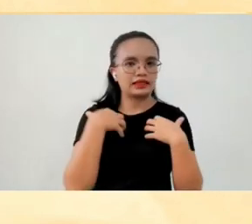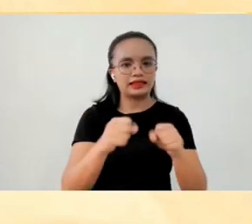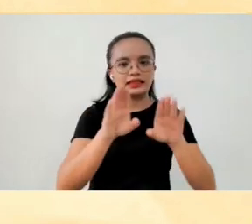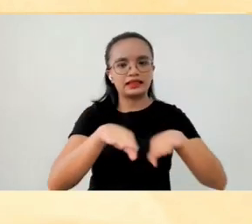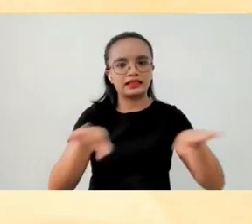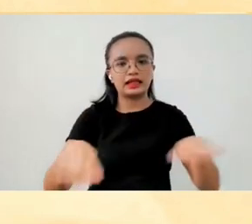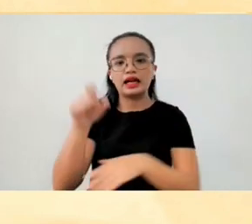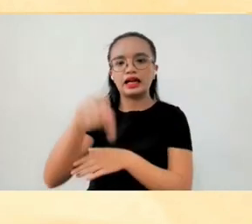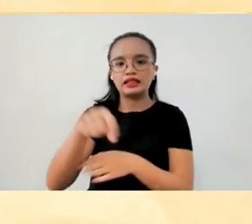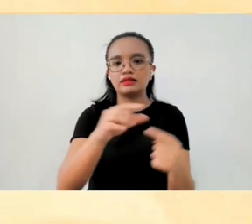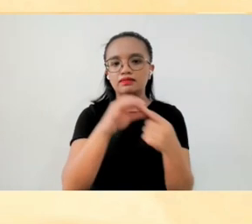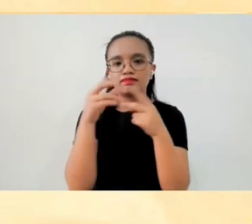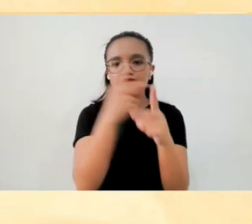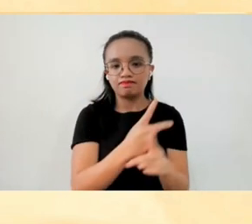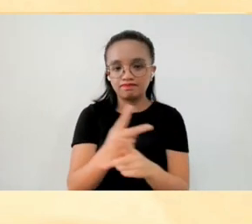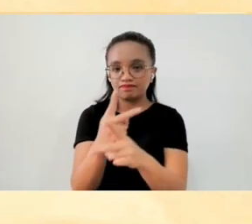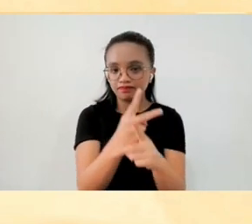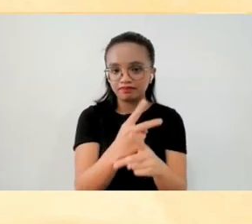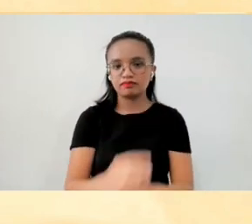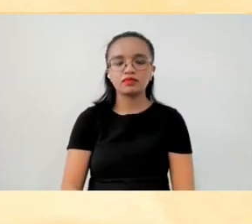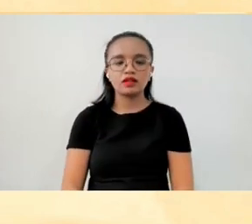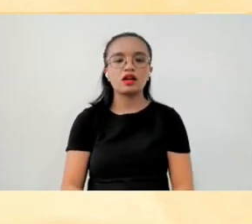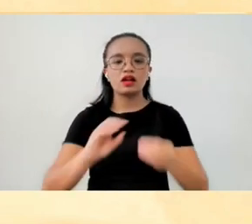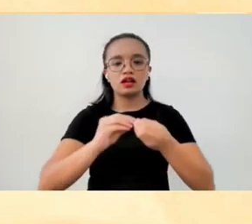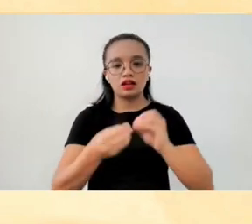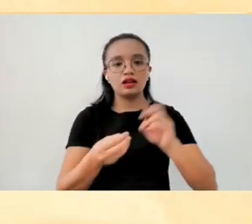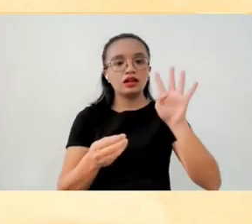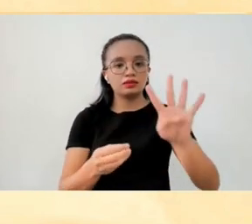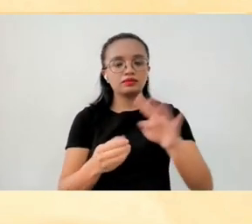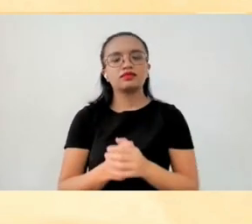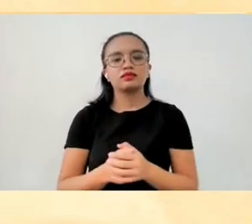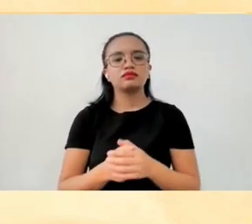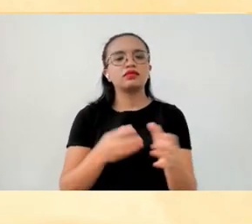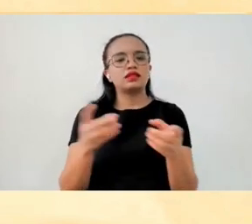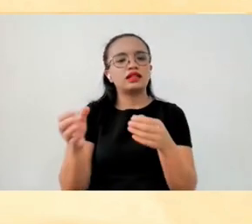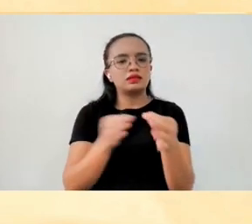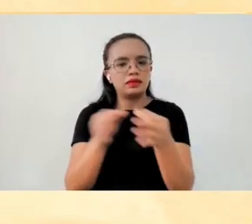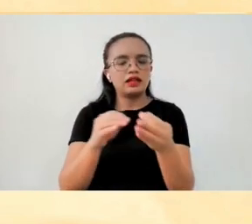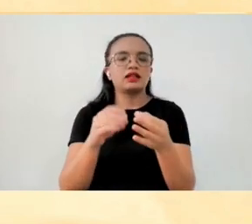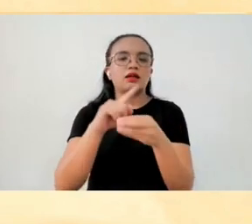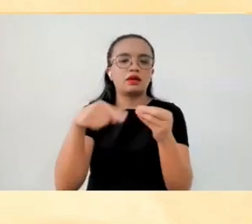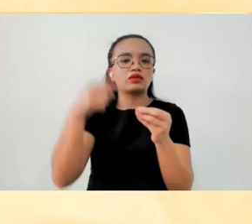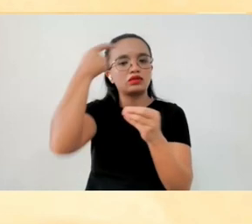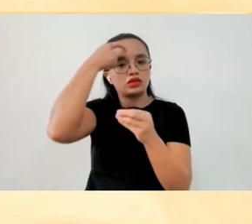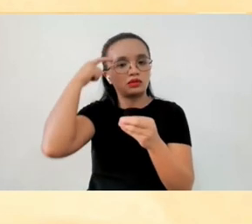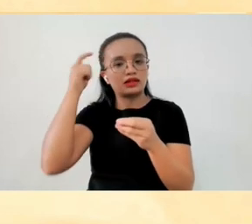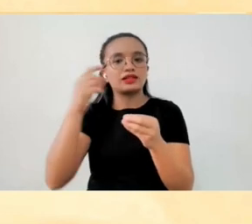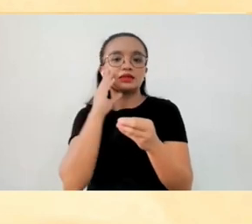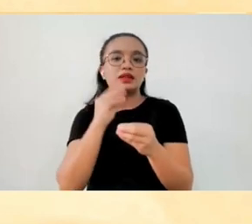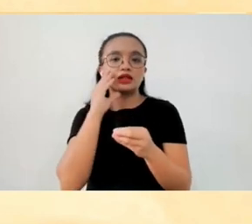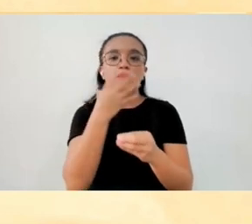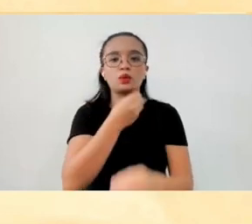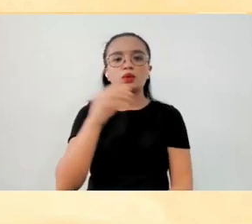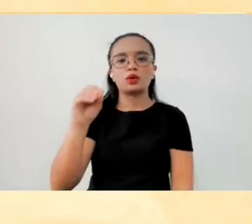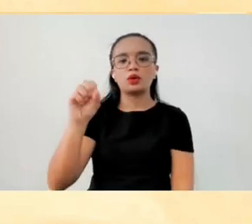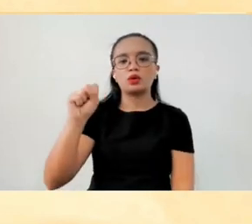special protection. Number four, describe trauma experience of PASAIC survivors.